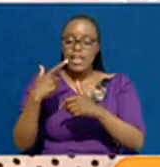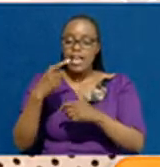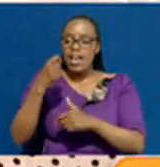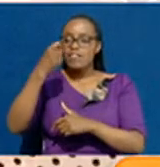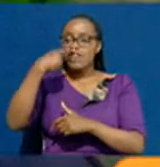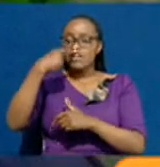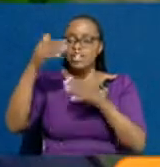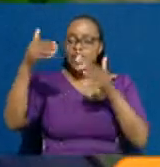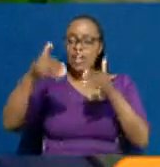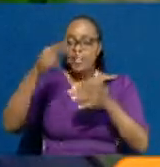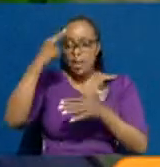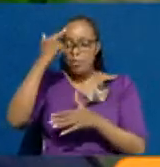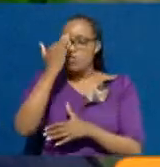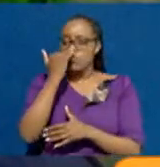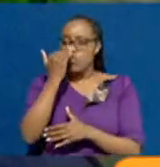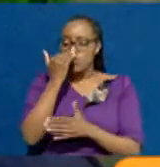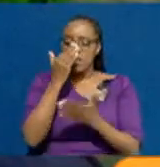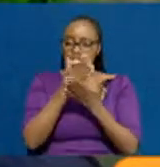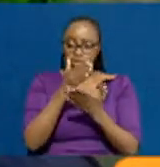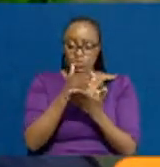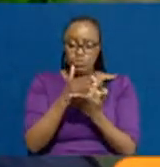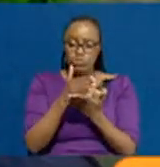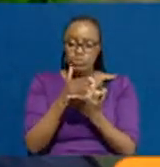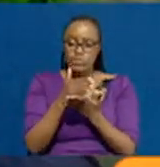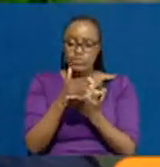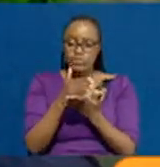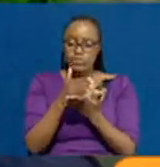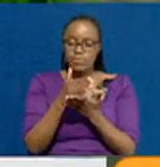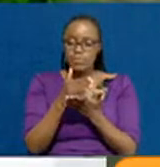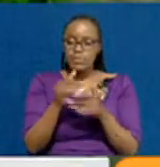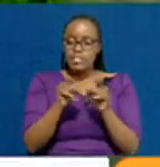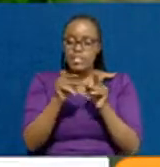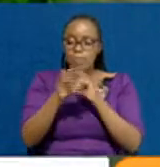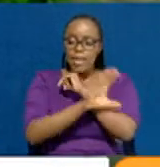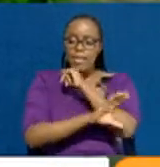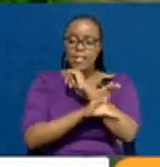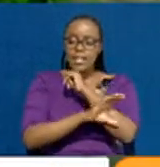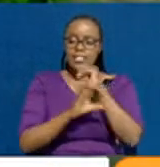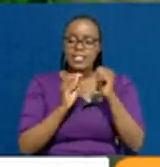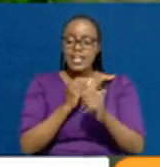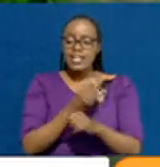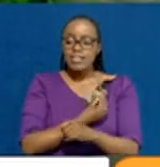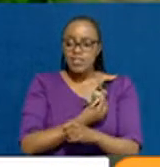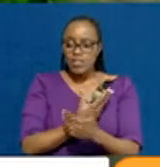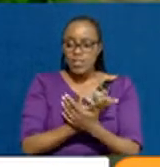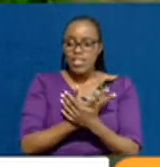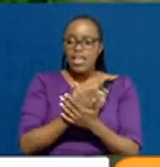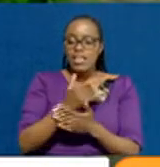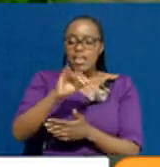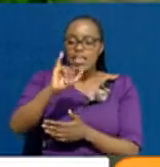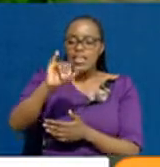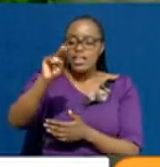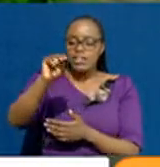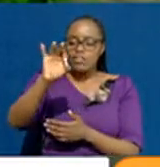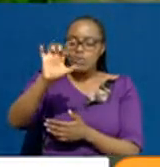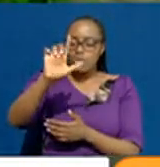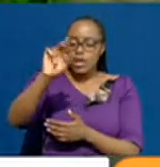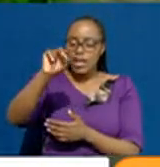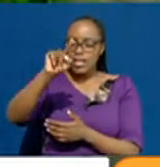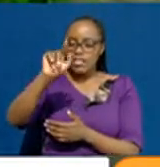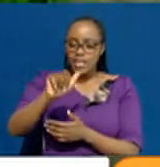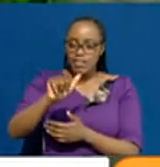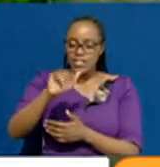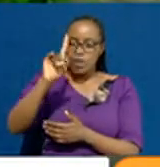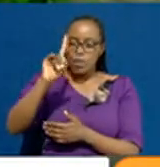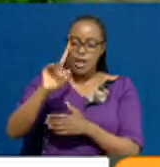for flu, indeed, even here in our country, influenza vaccine is available. It is administered on an